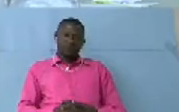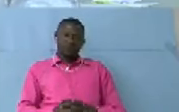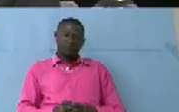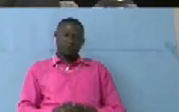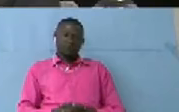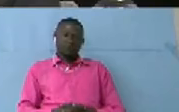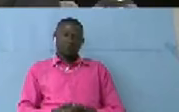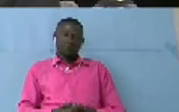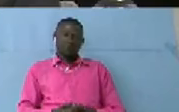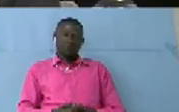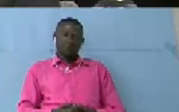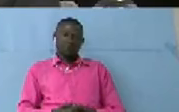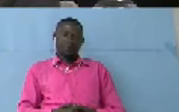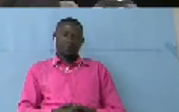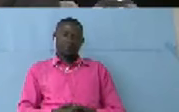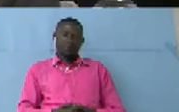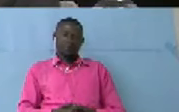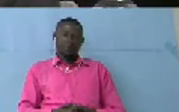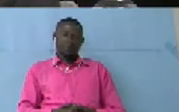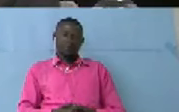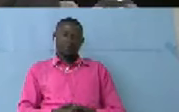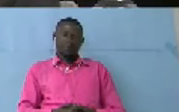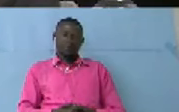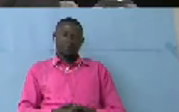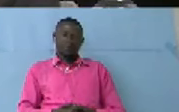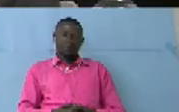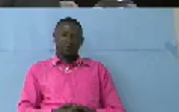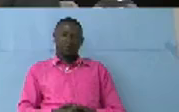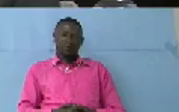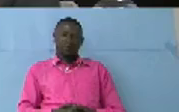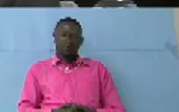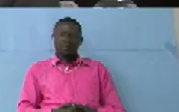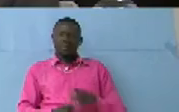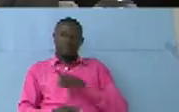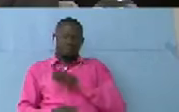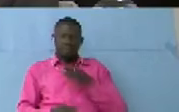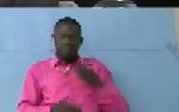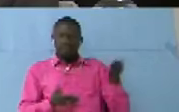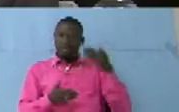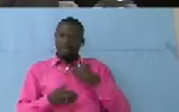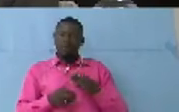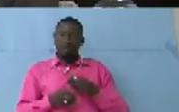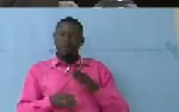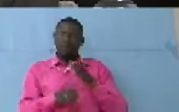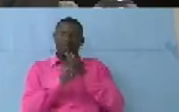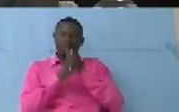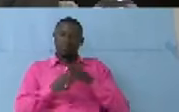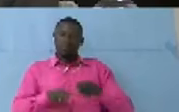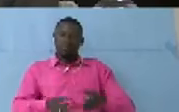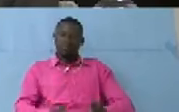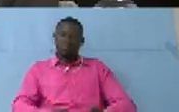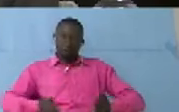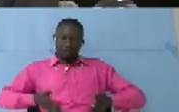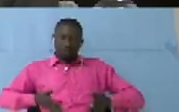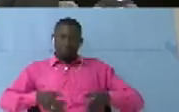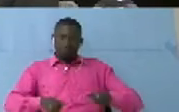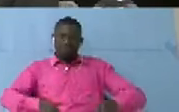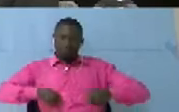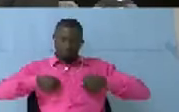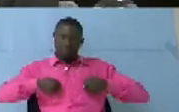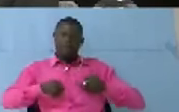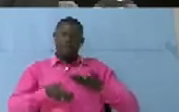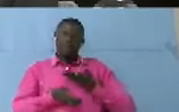be ko la mun na ta ina tan na drosol dunye de ko and put back my